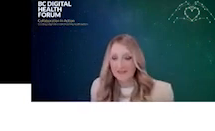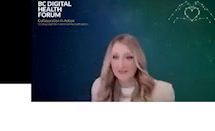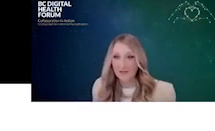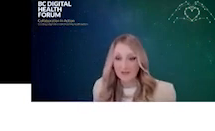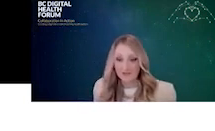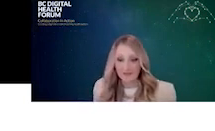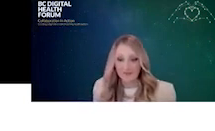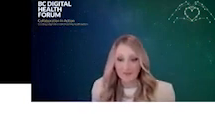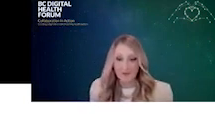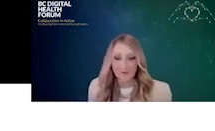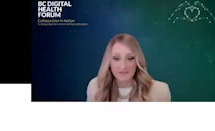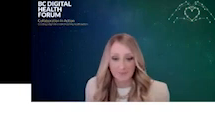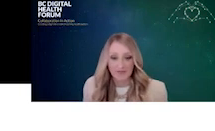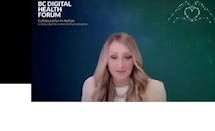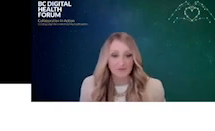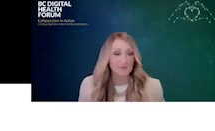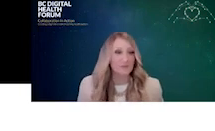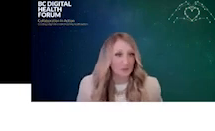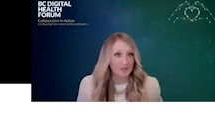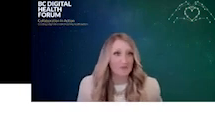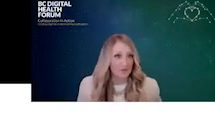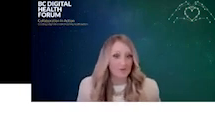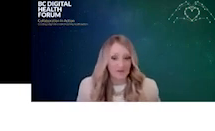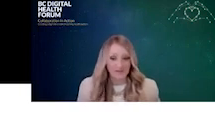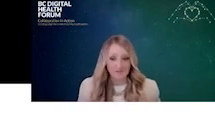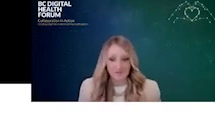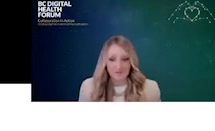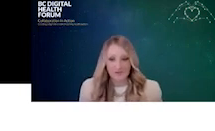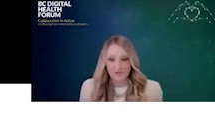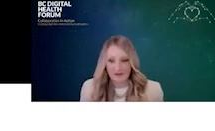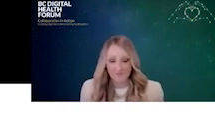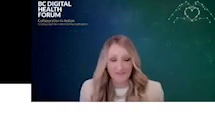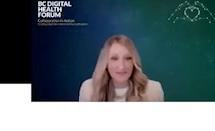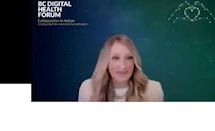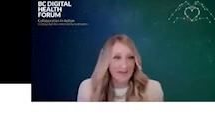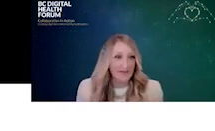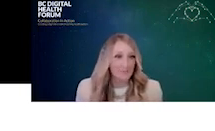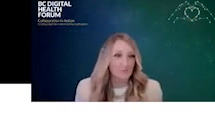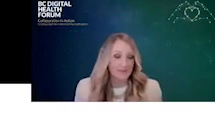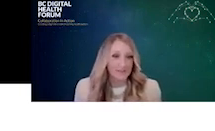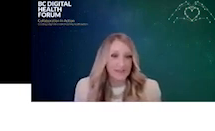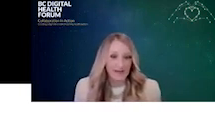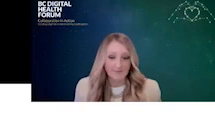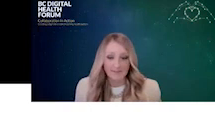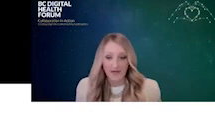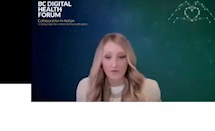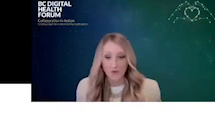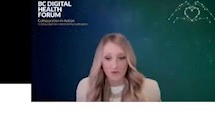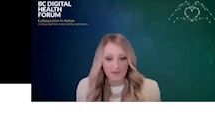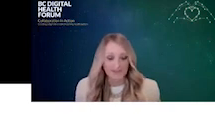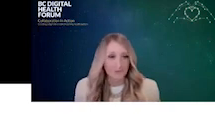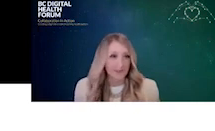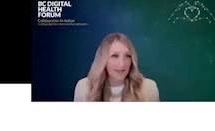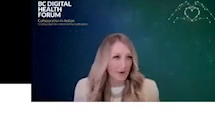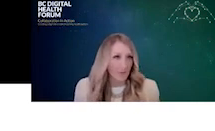sure, if not yourself, but you know someone who's also looking for a provider for you and your family. Really taps into how